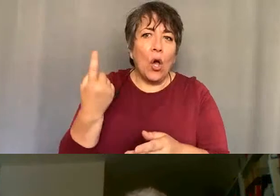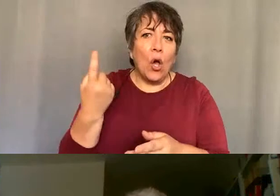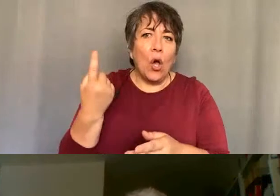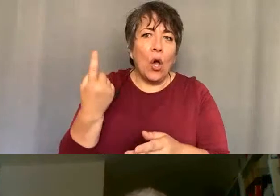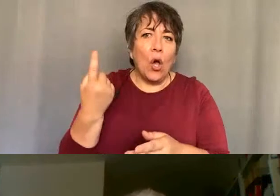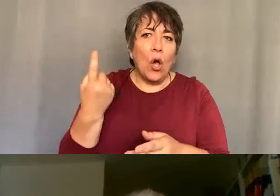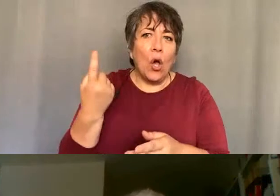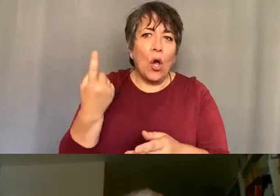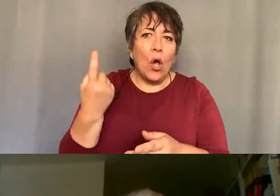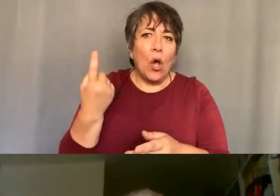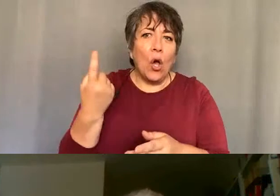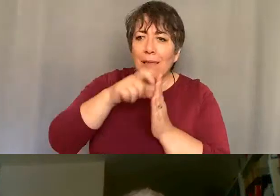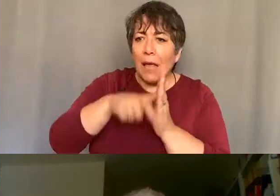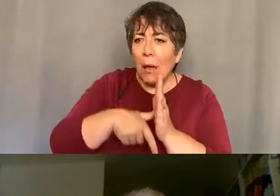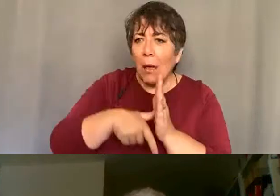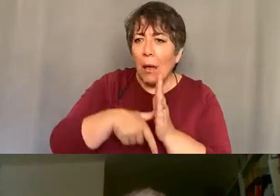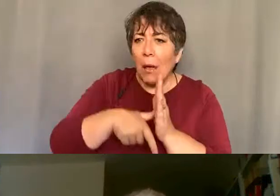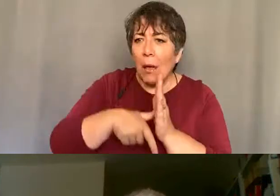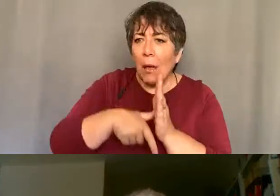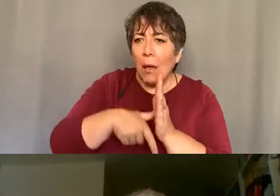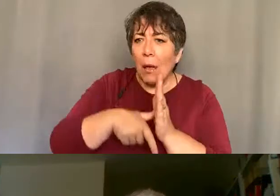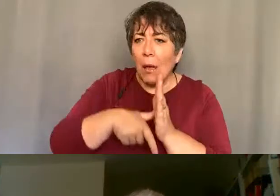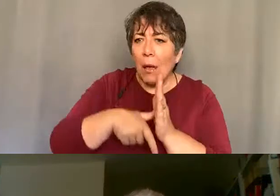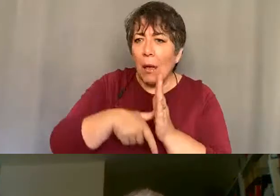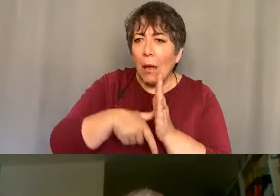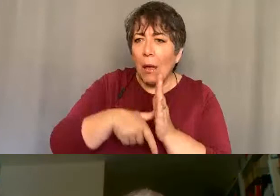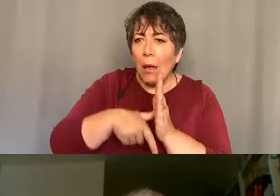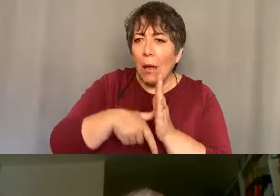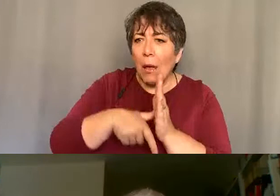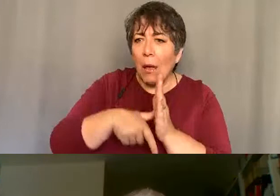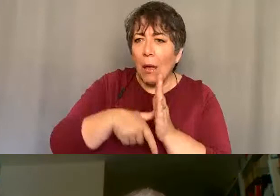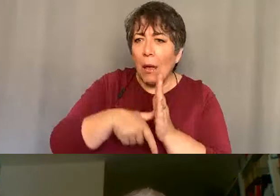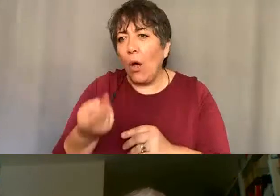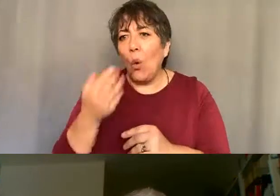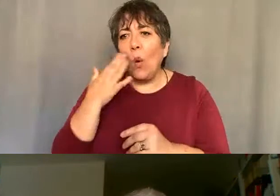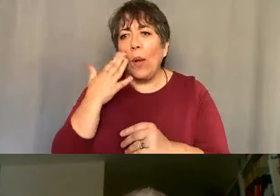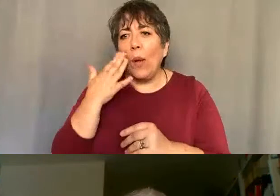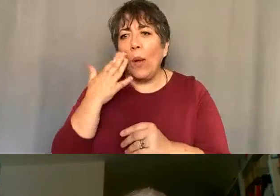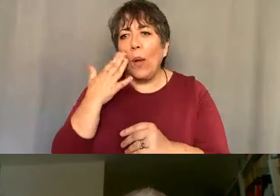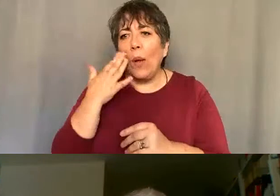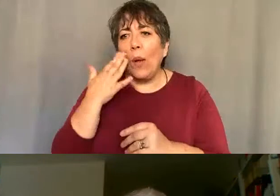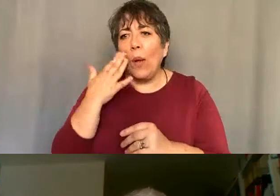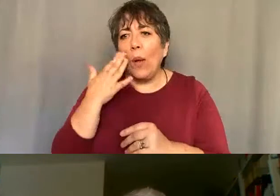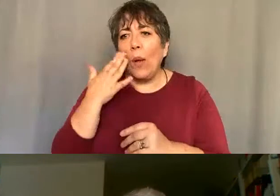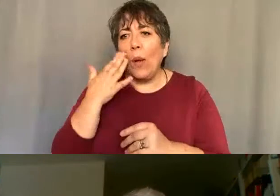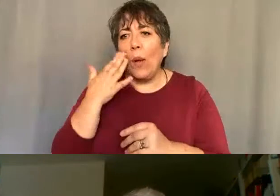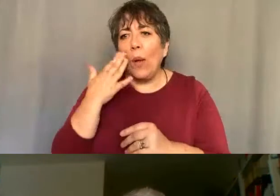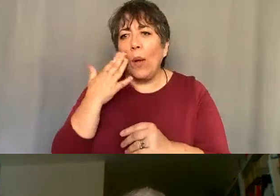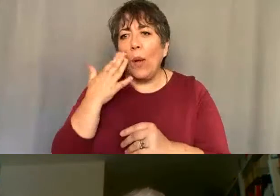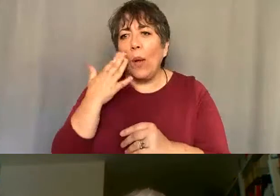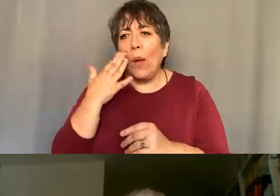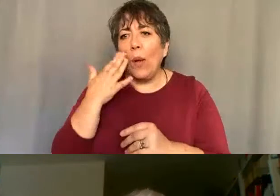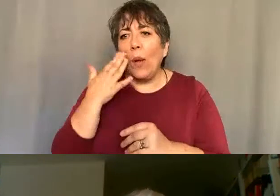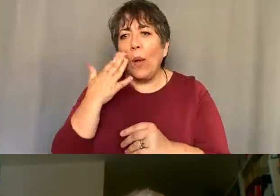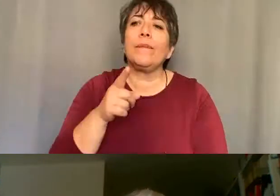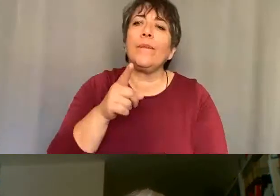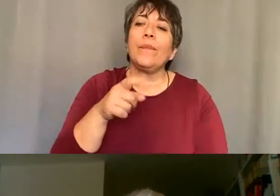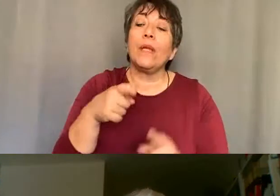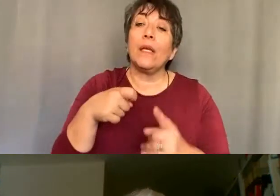needs, whatever they might be. Yeah. Yes. Yeah, lovely. Thank you. Katie, would we be able